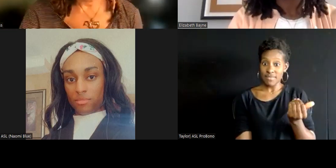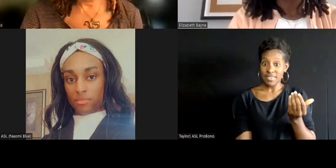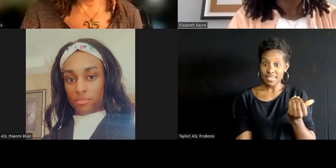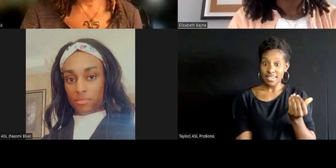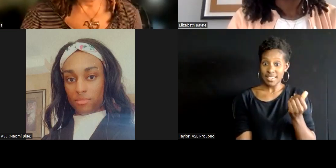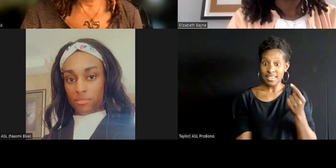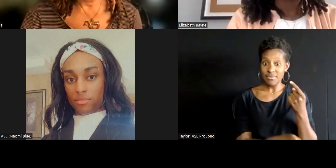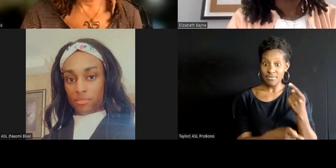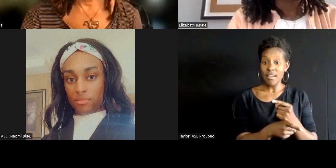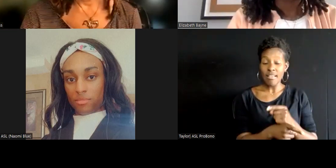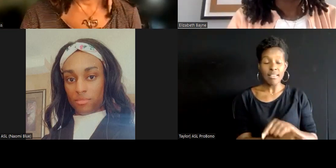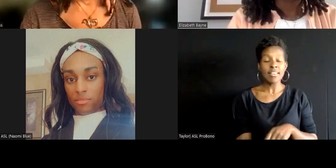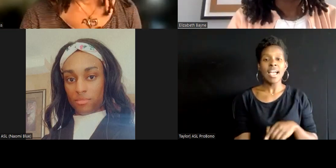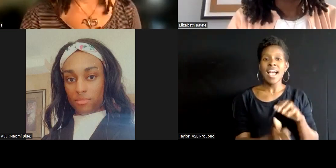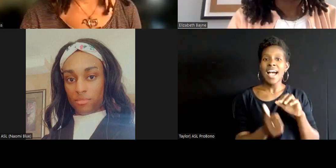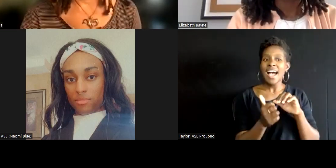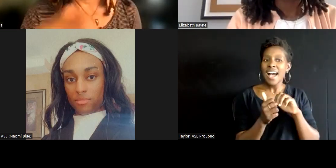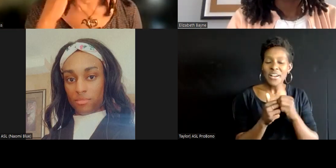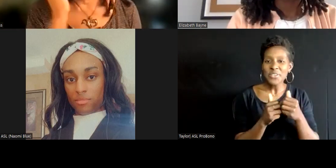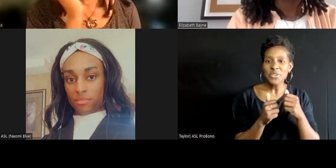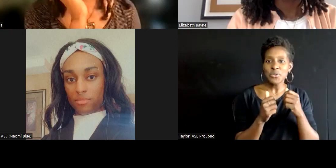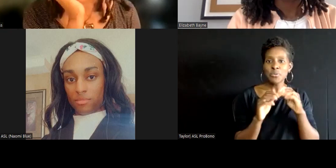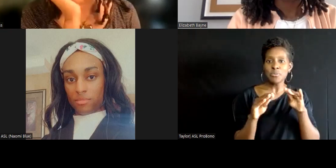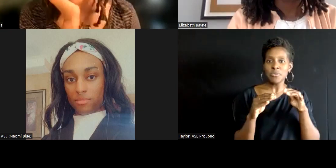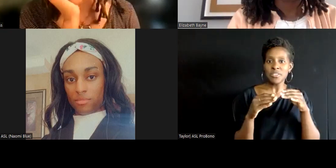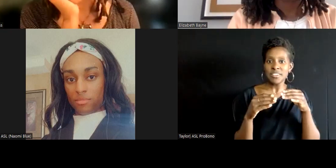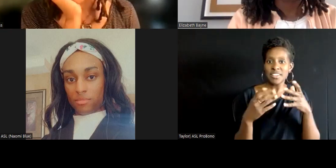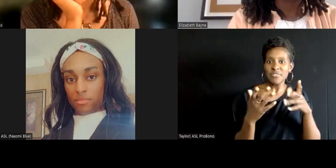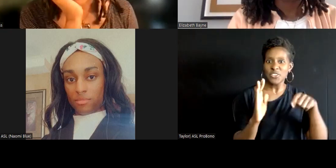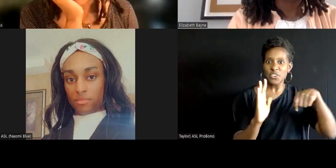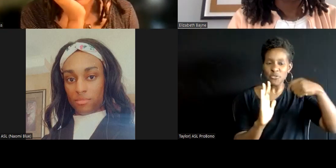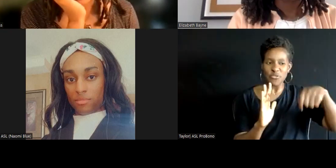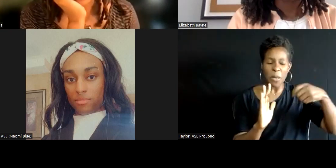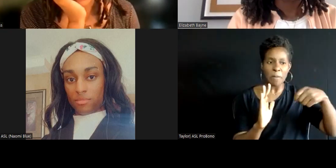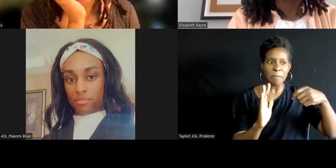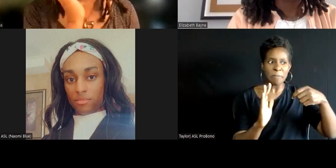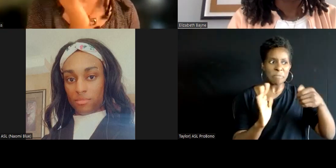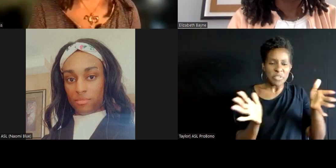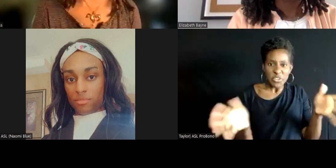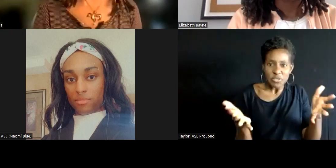do you give your film legs? It's still being shown.